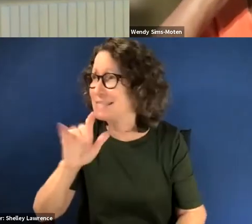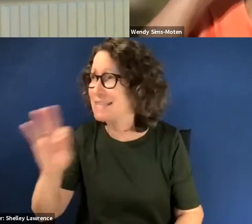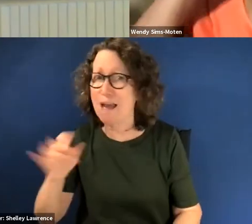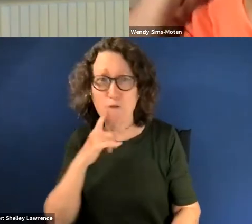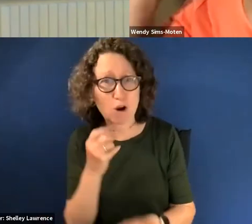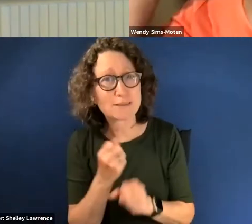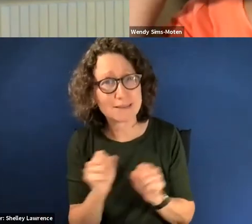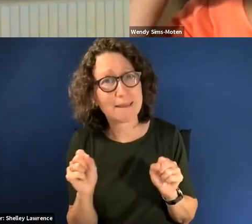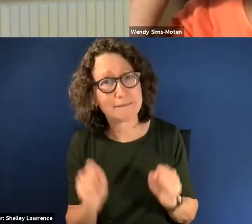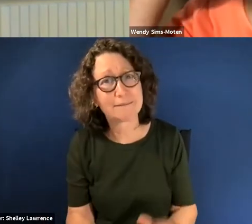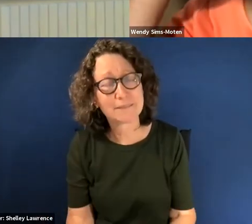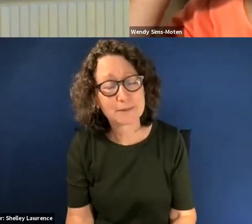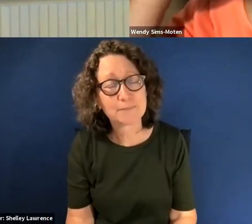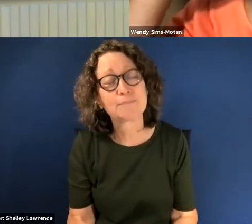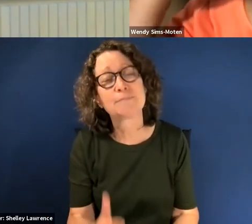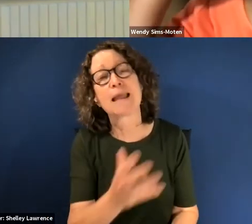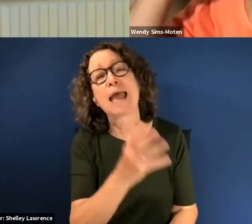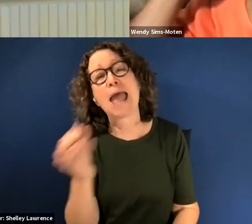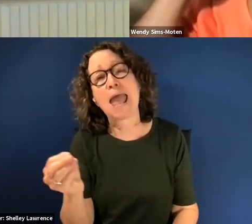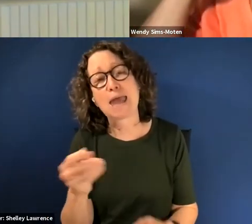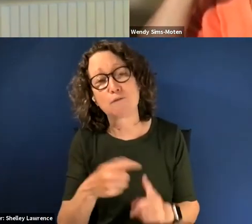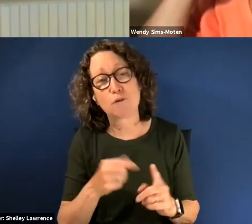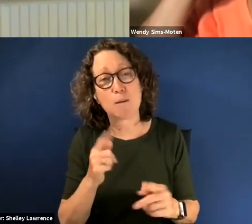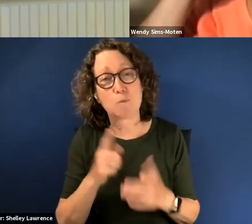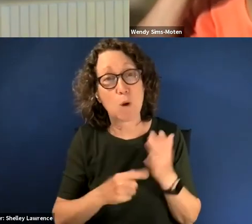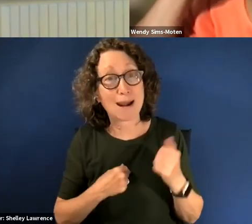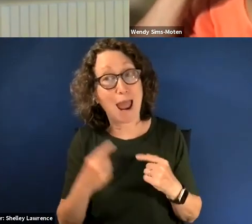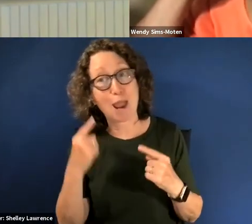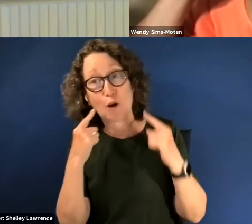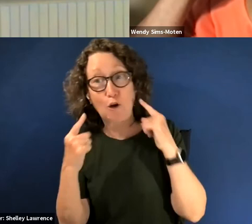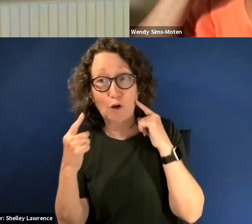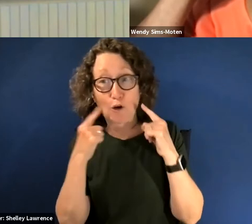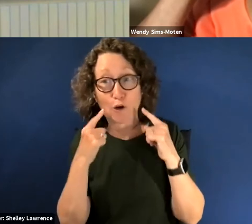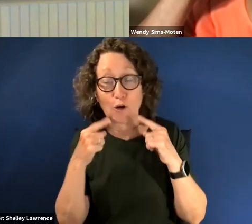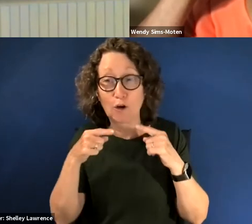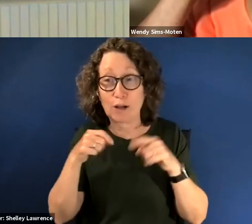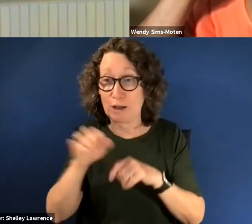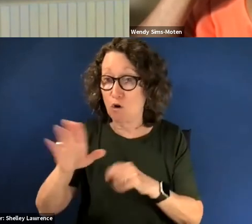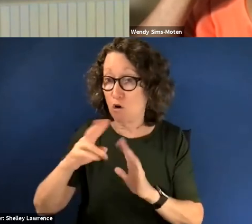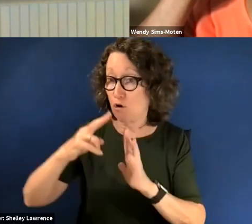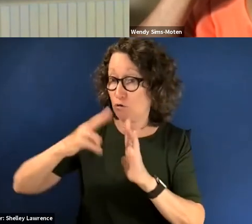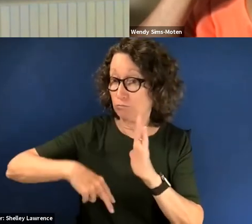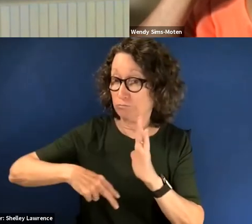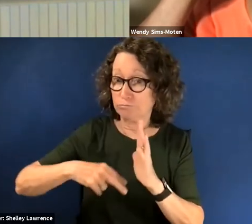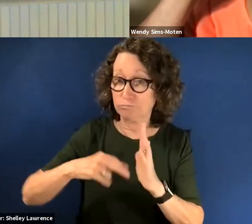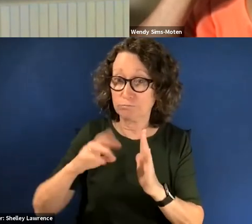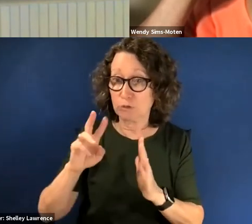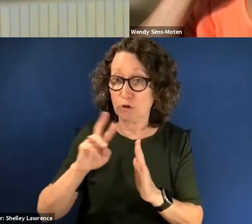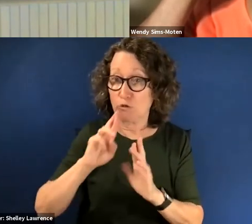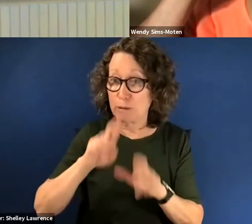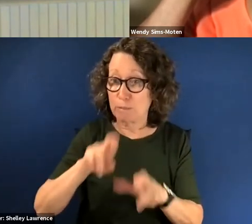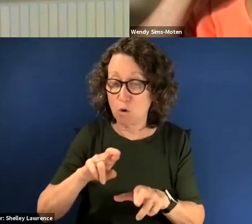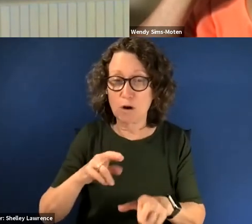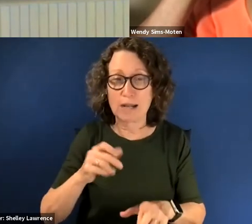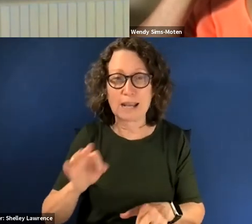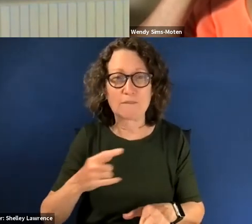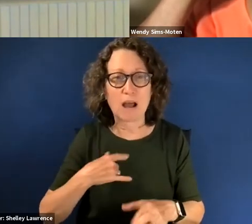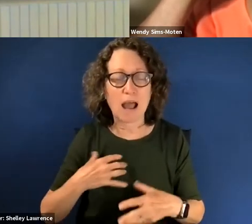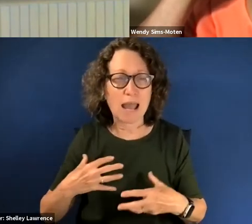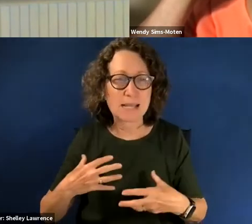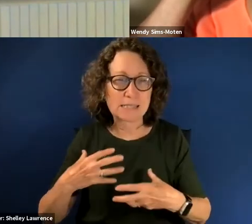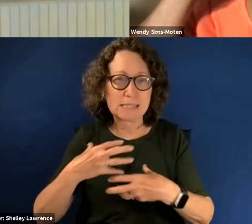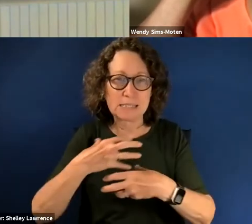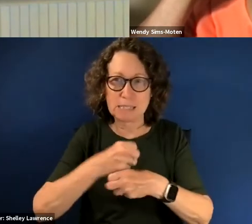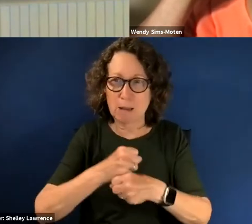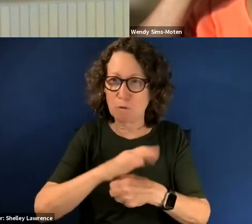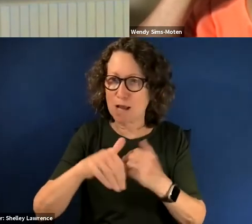safe. And from what I heard you in your report, if I summarize all